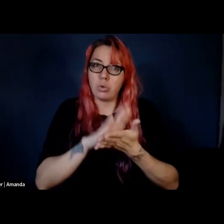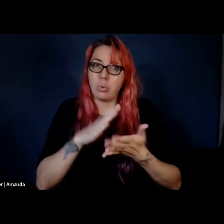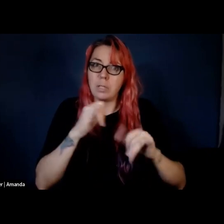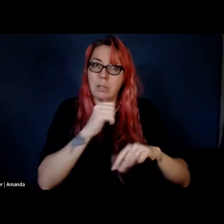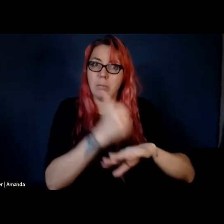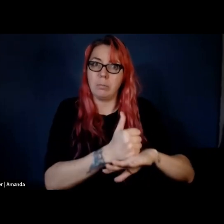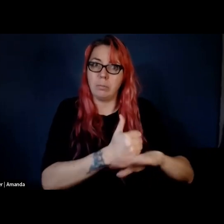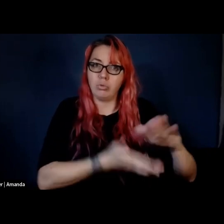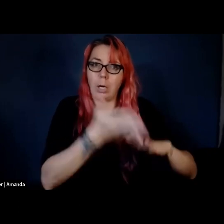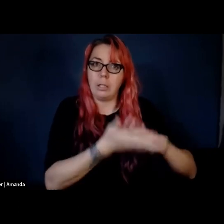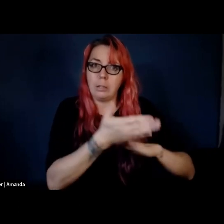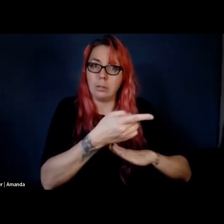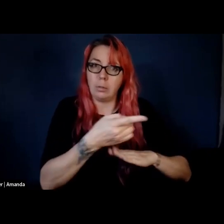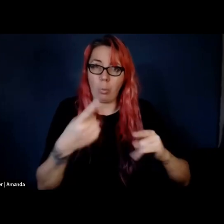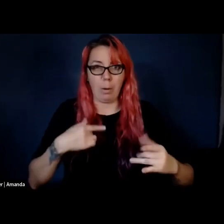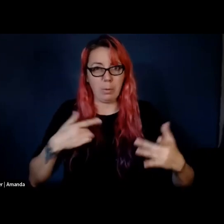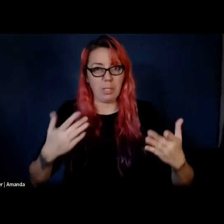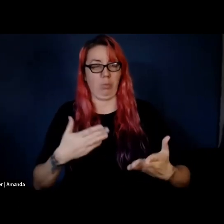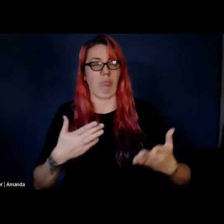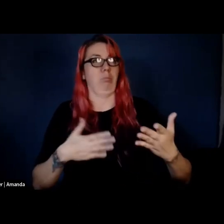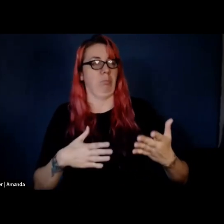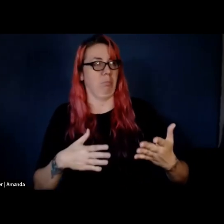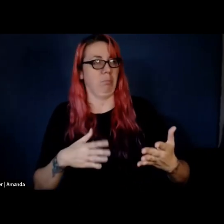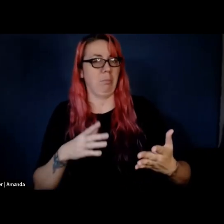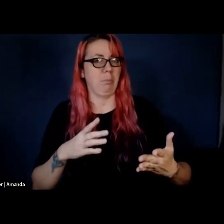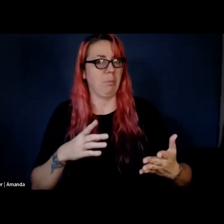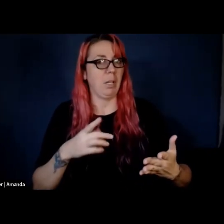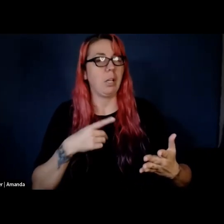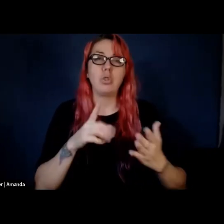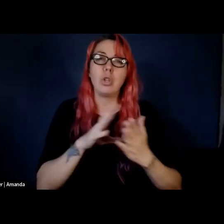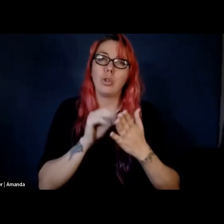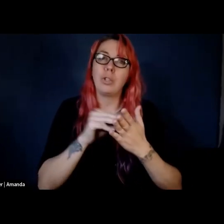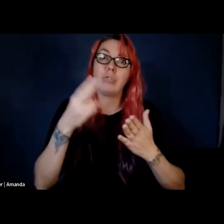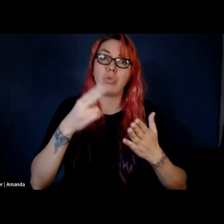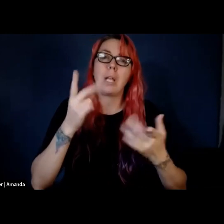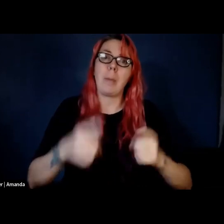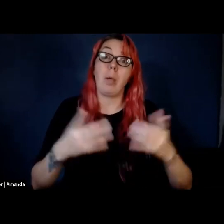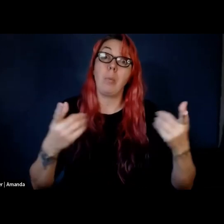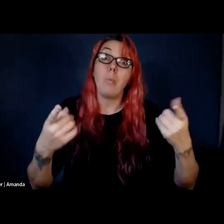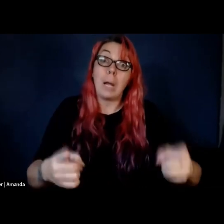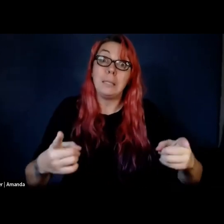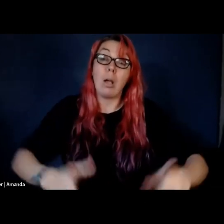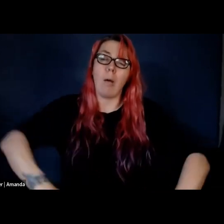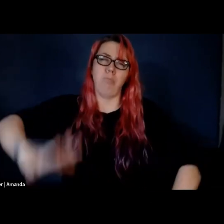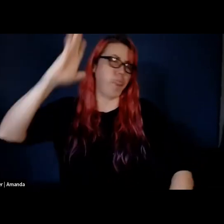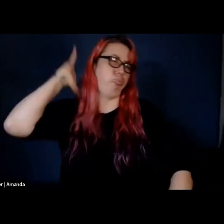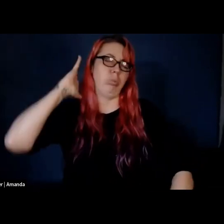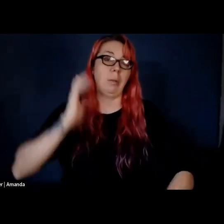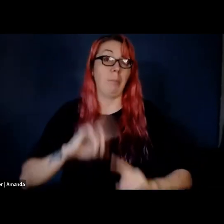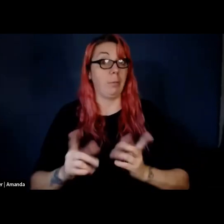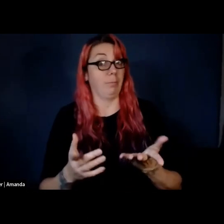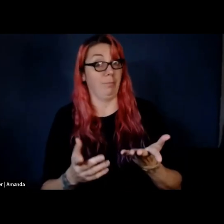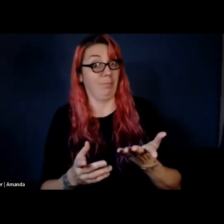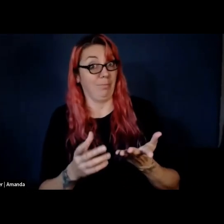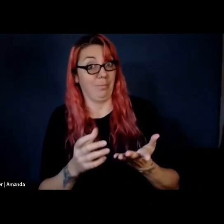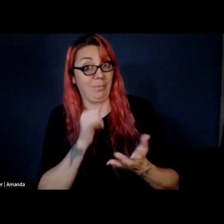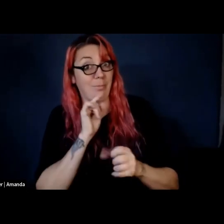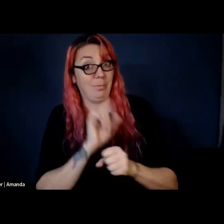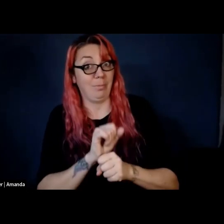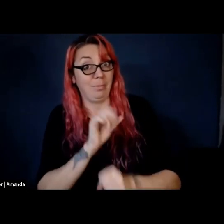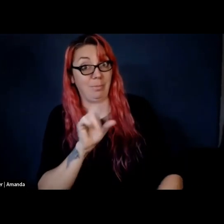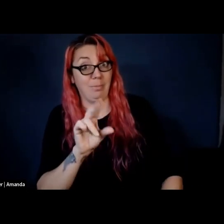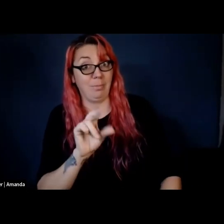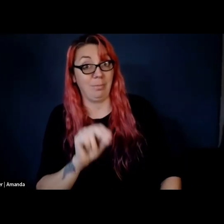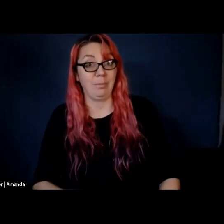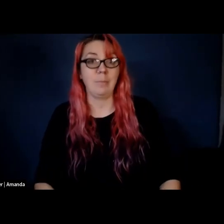happened in the States a long time ago. So just a kind of interesting piece around that. And then on that same slide, the bottom right is actually images of the students